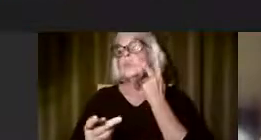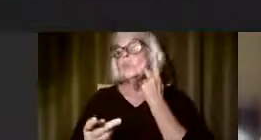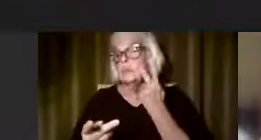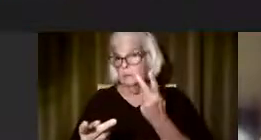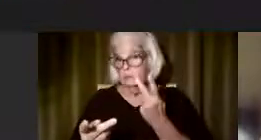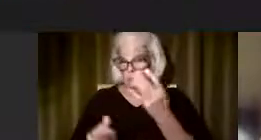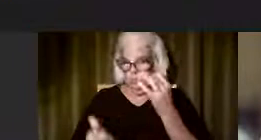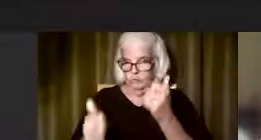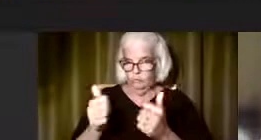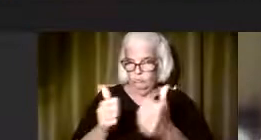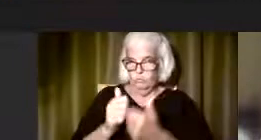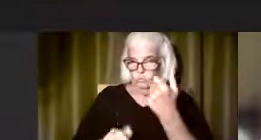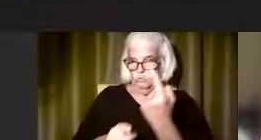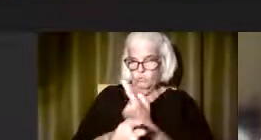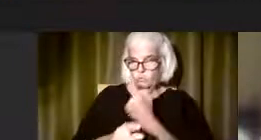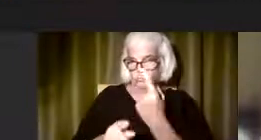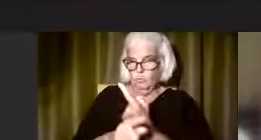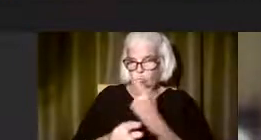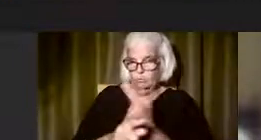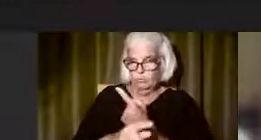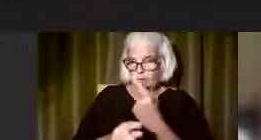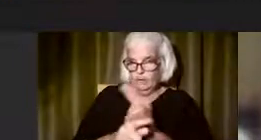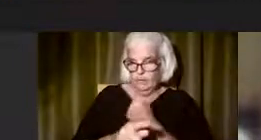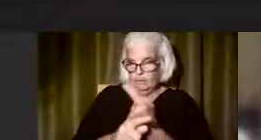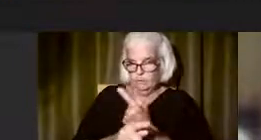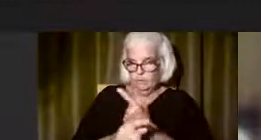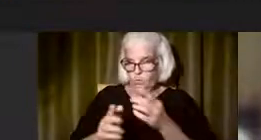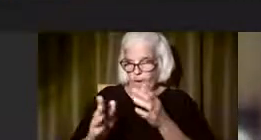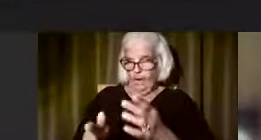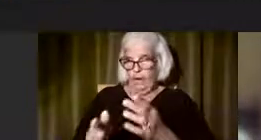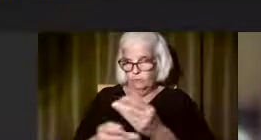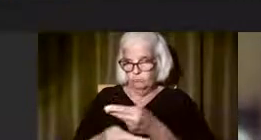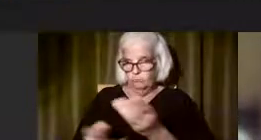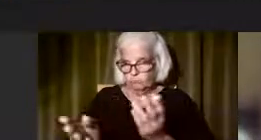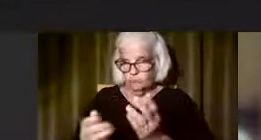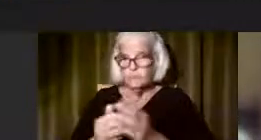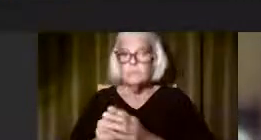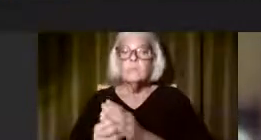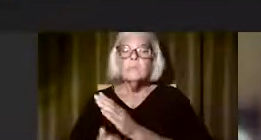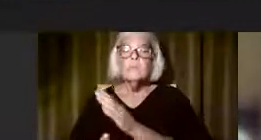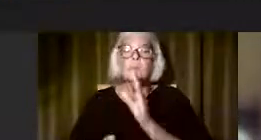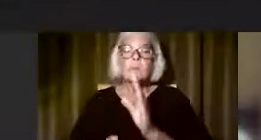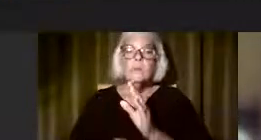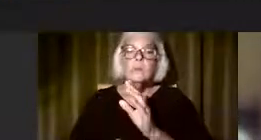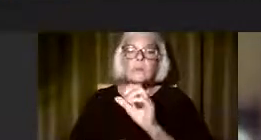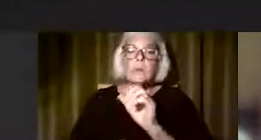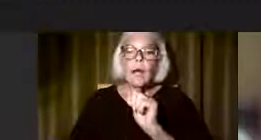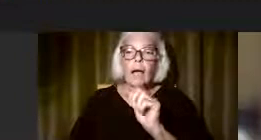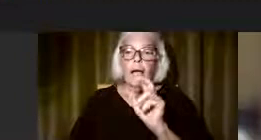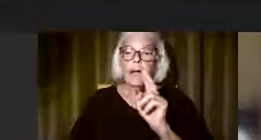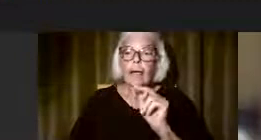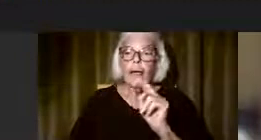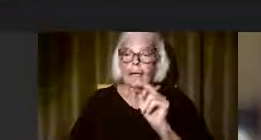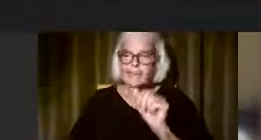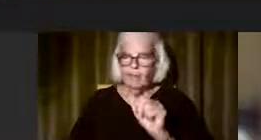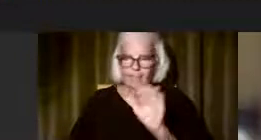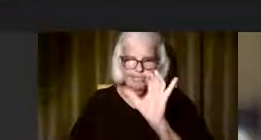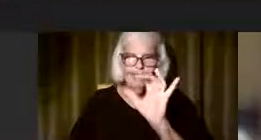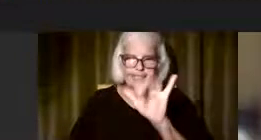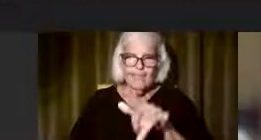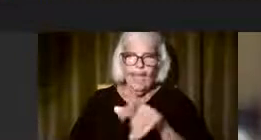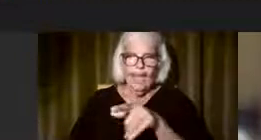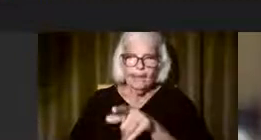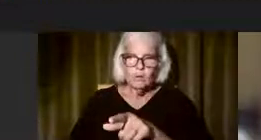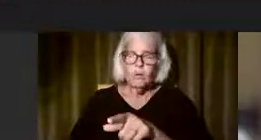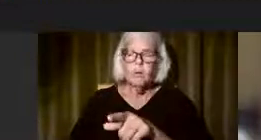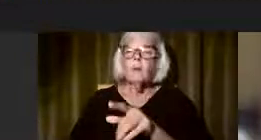Looks like that is receiving endorsement. And then Great. Laura had also asked similarly about whether town halls would